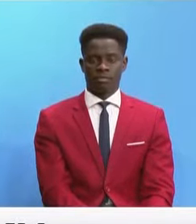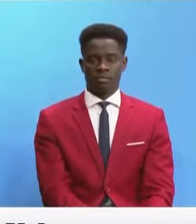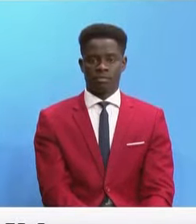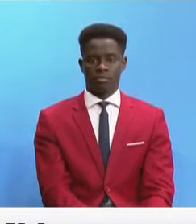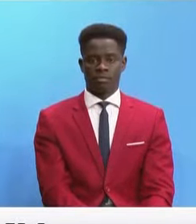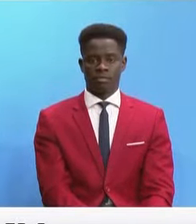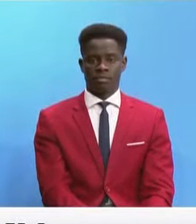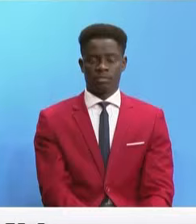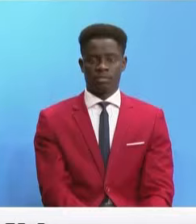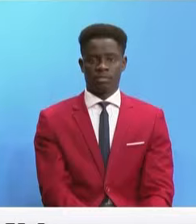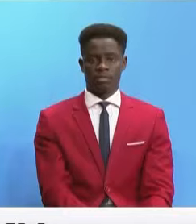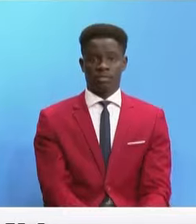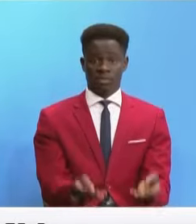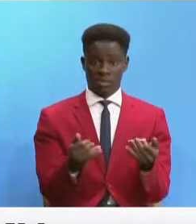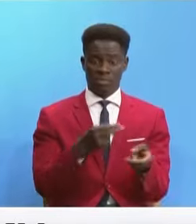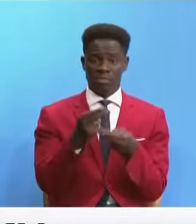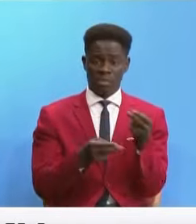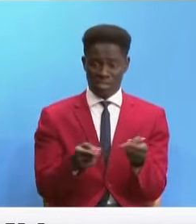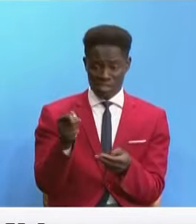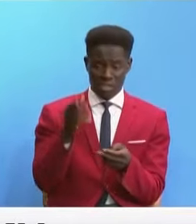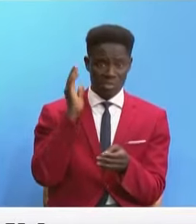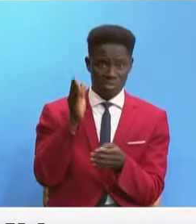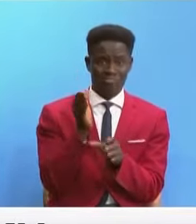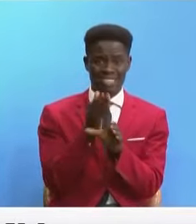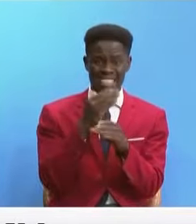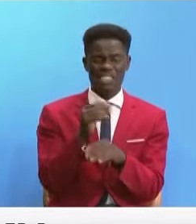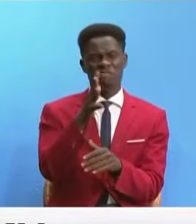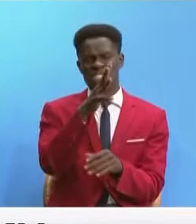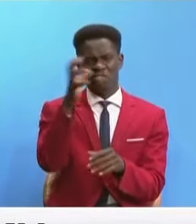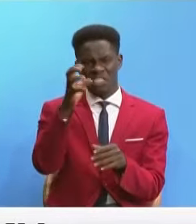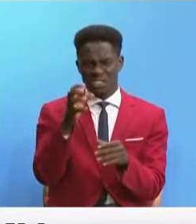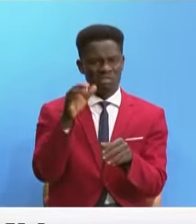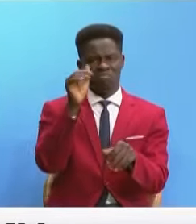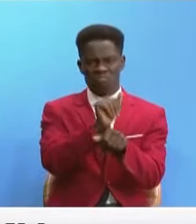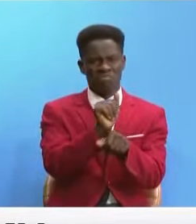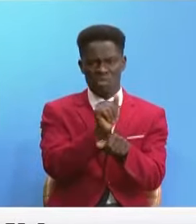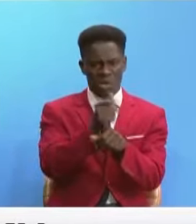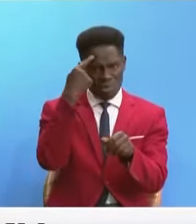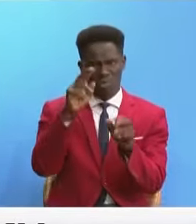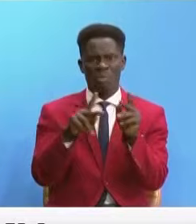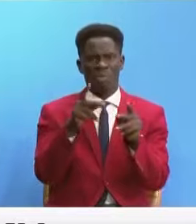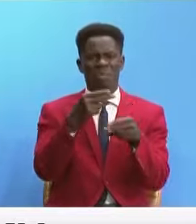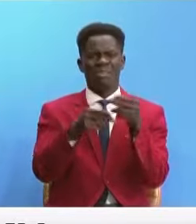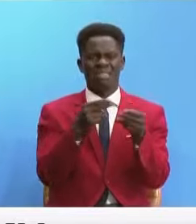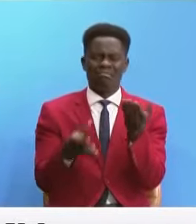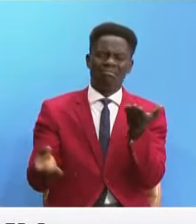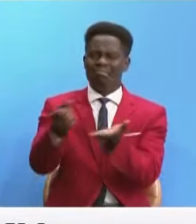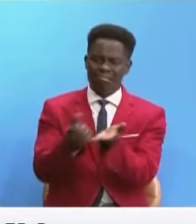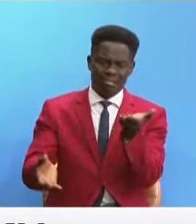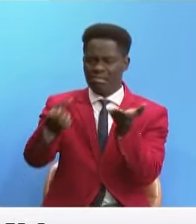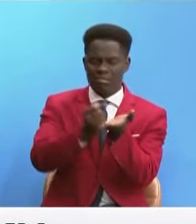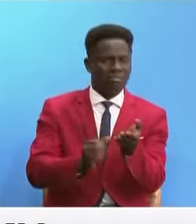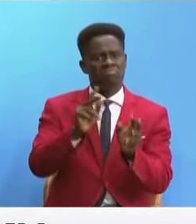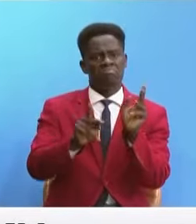about 500 direct jobs in addition to 20,000 outgrowers